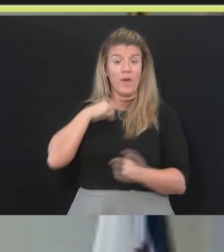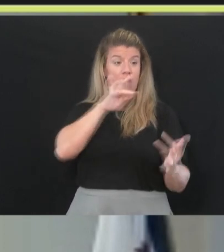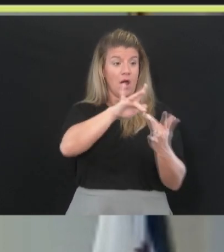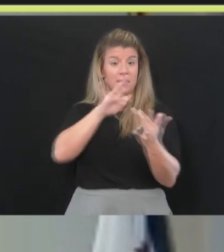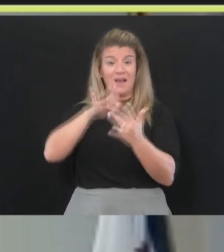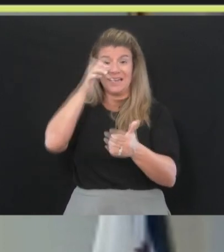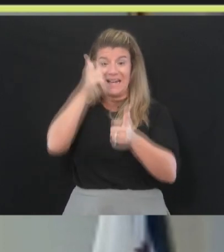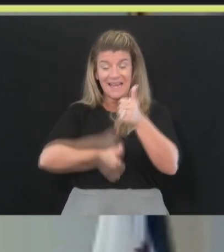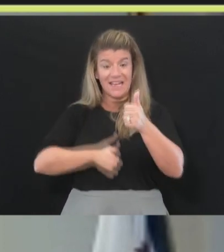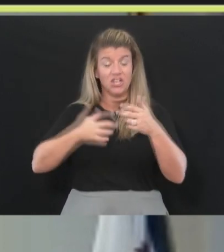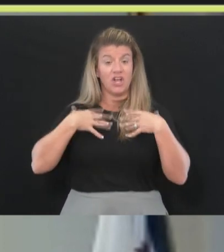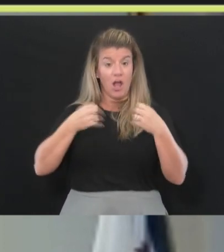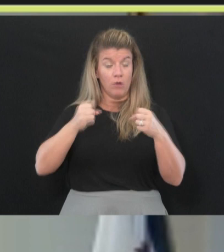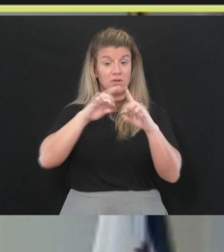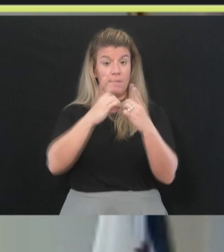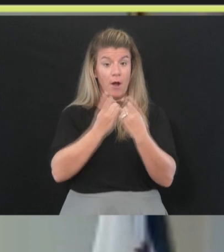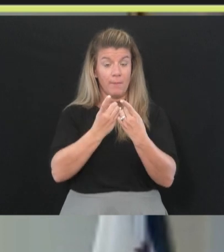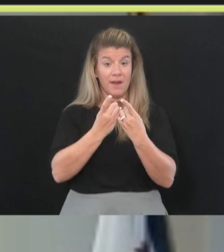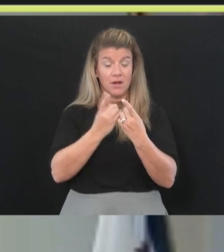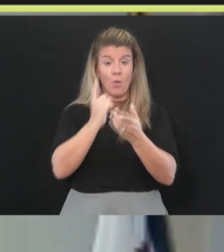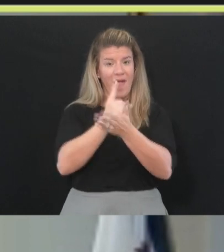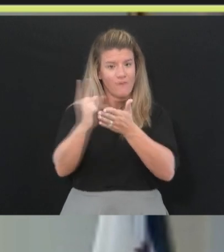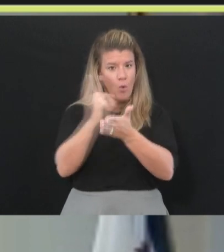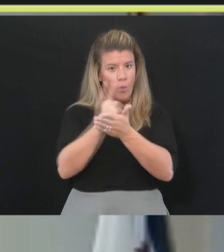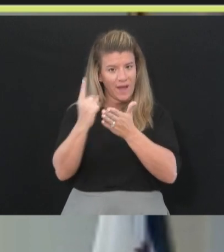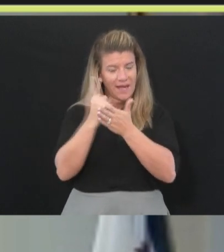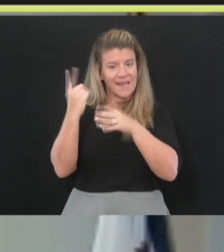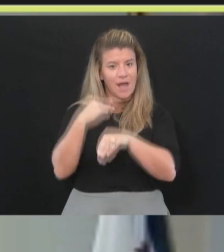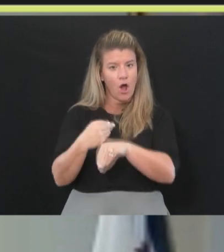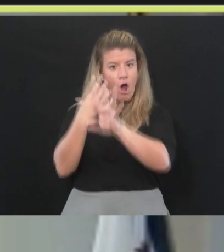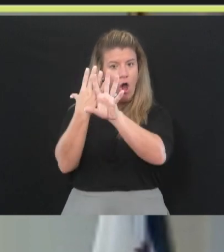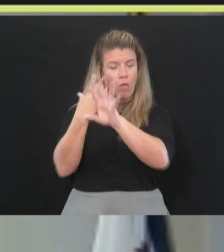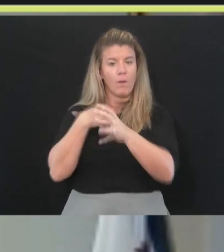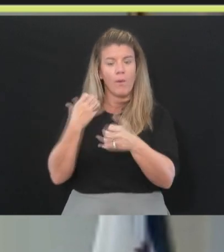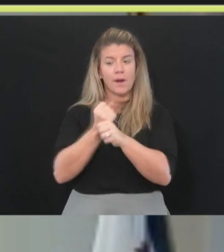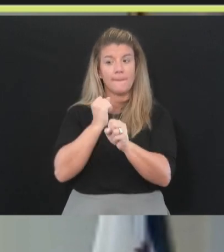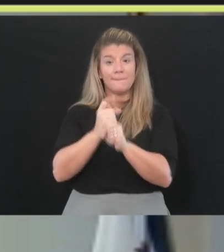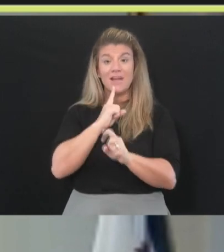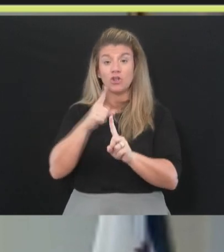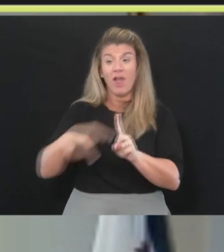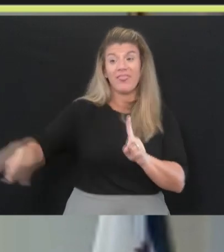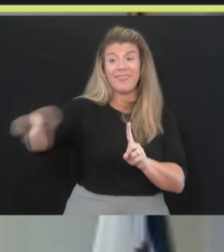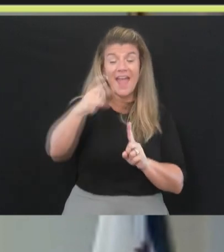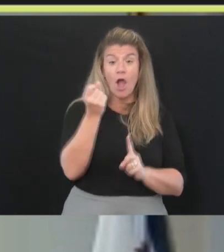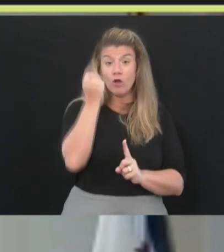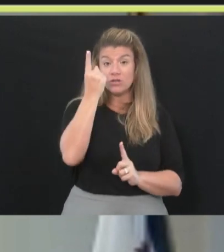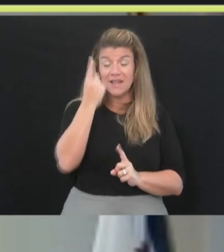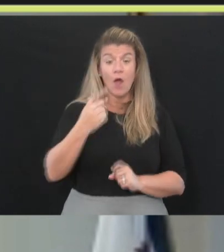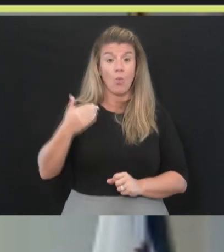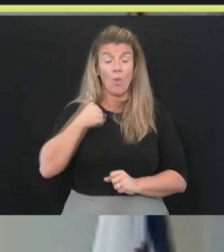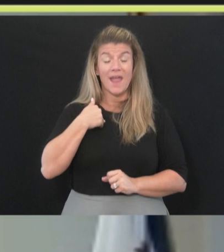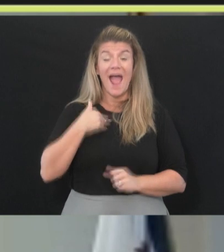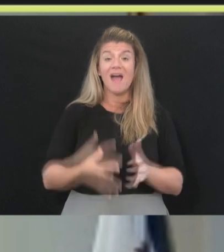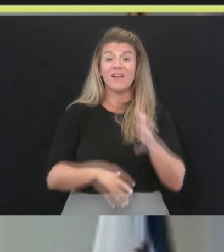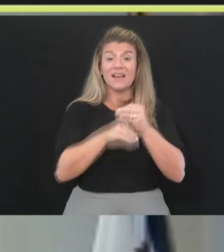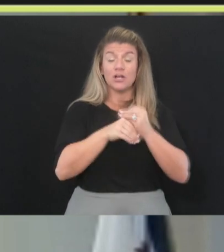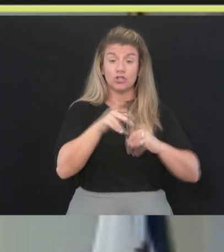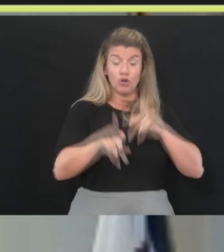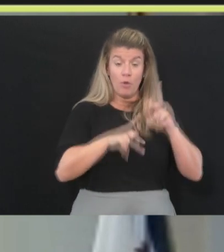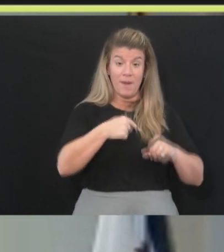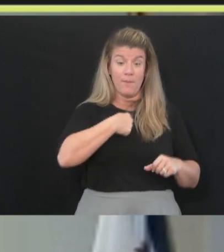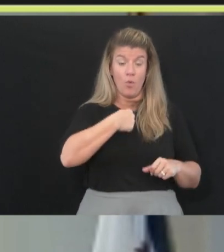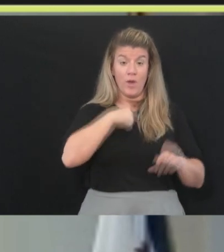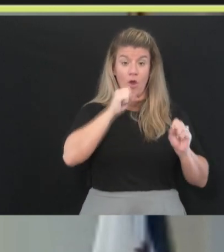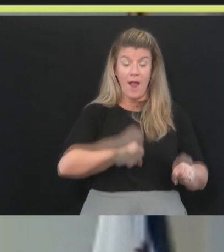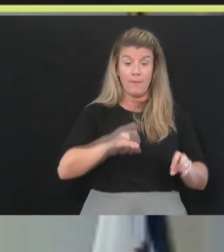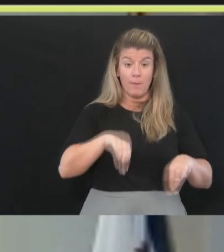state on a weekly call to make sure they understood that we have additional contact tracers that we are able